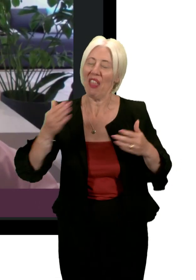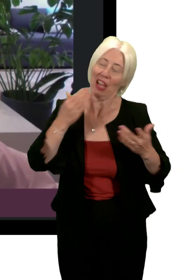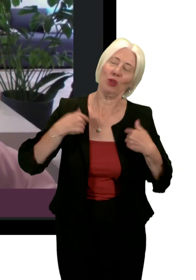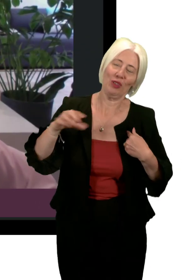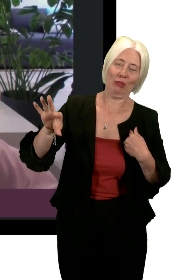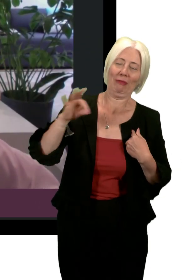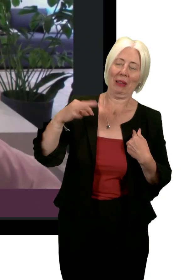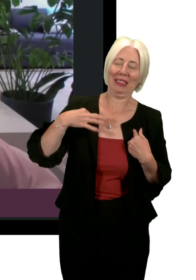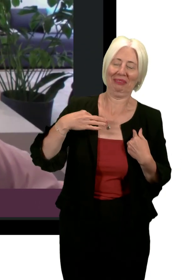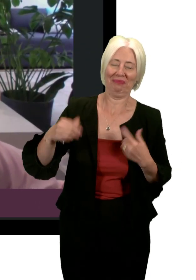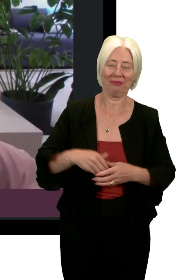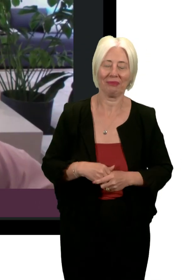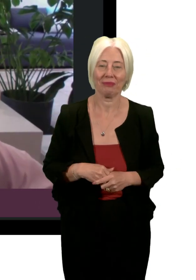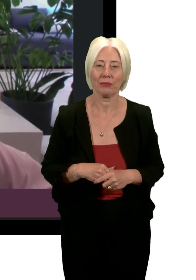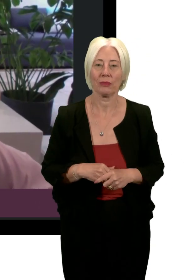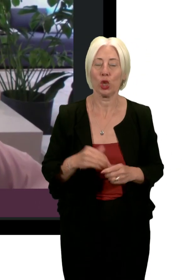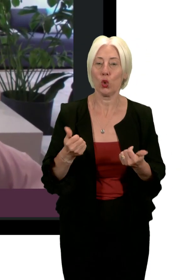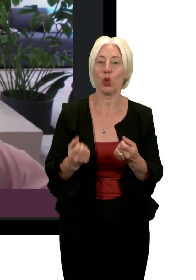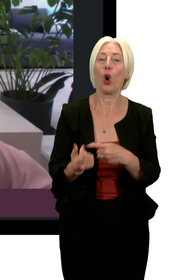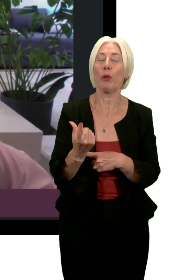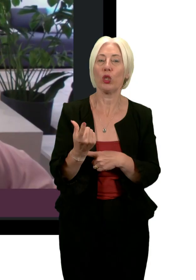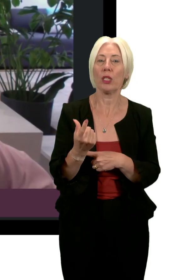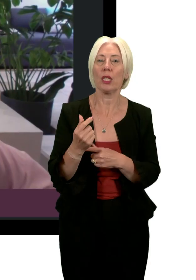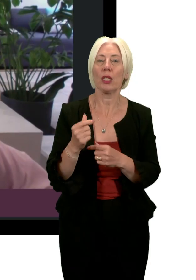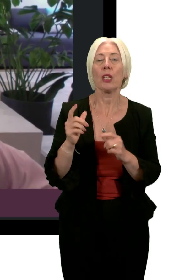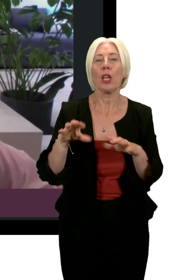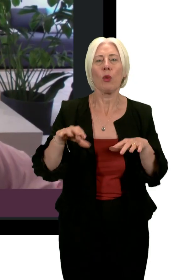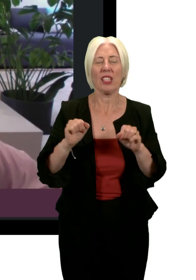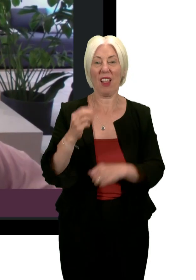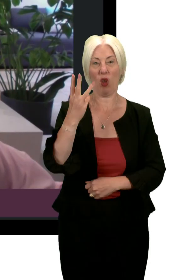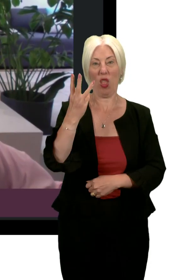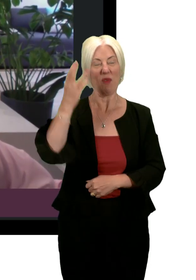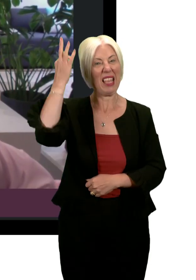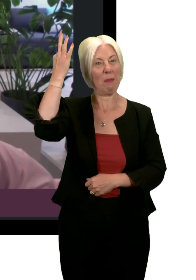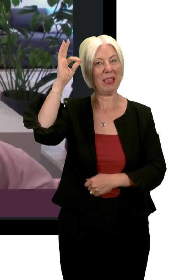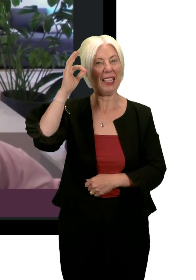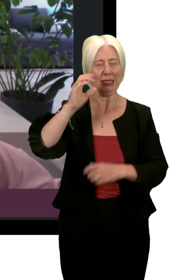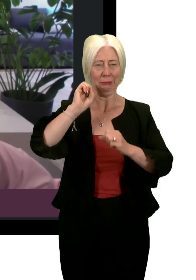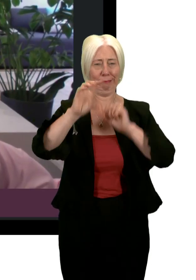very good to have the opportunity. I think I'd like to start with like a 3-minute history